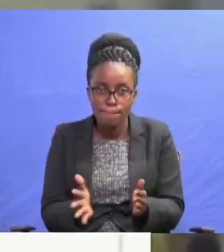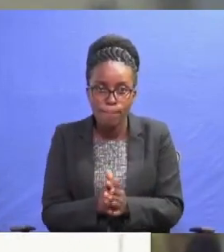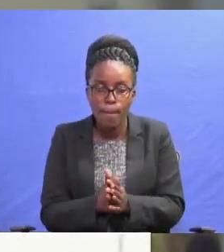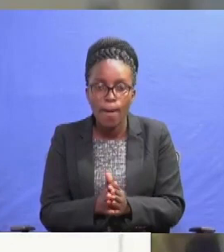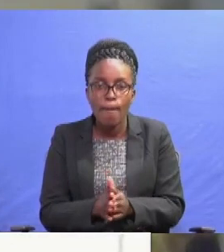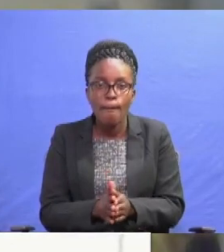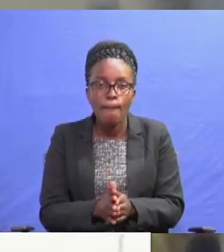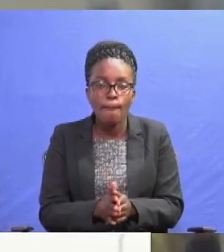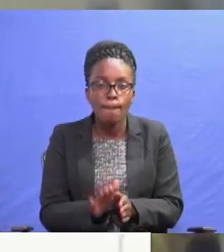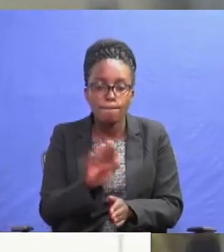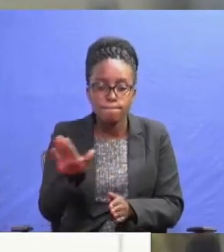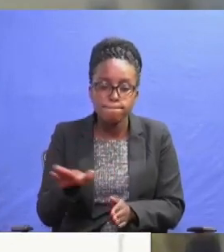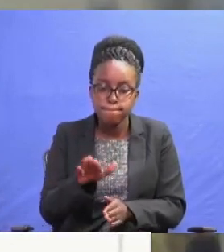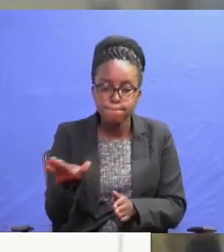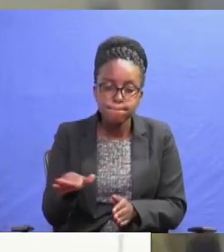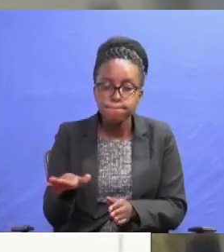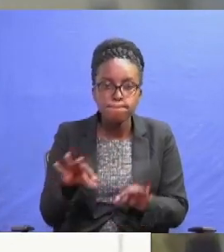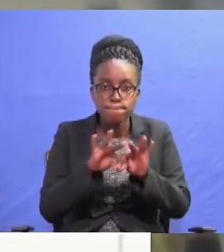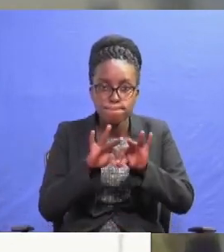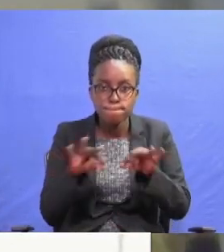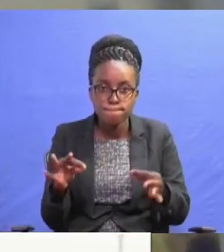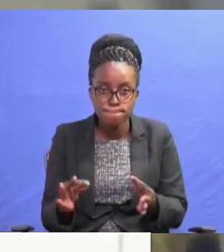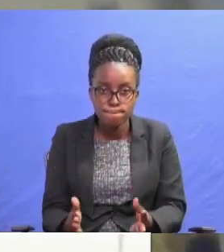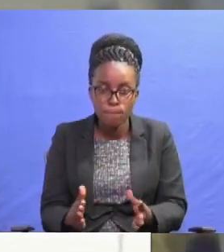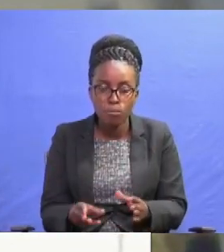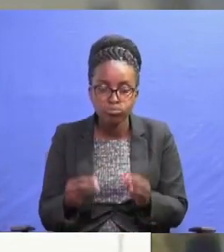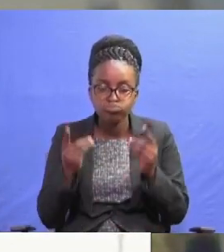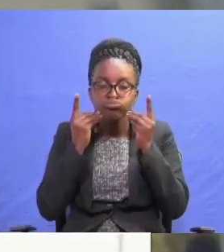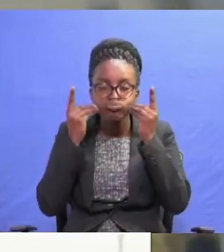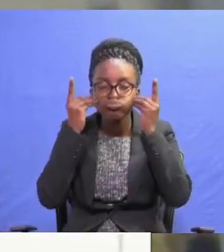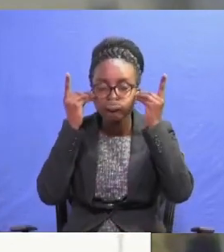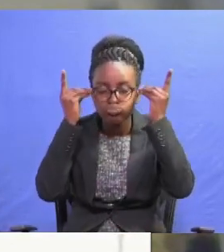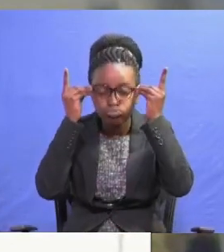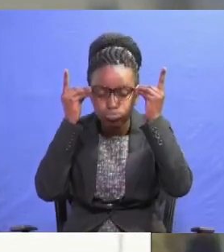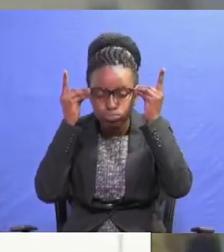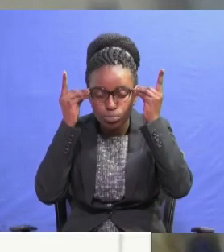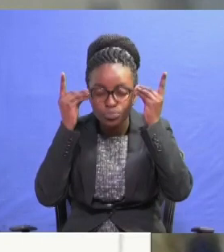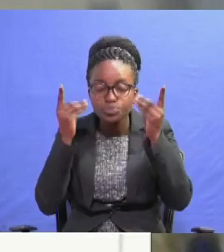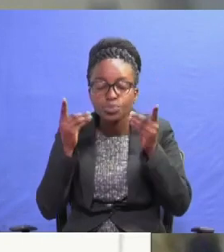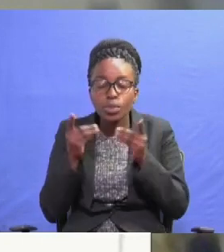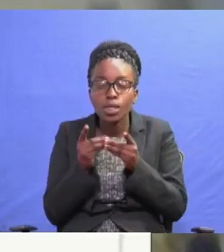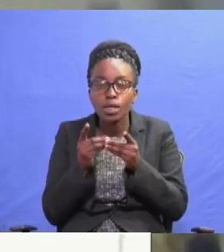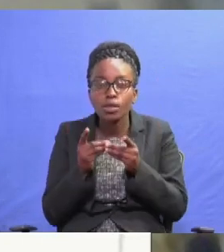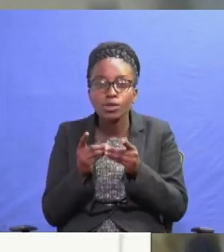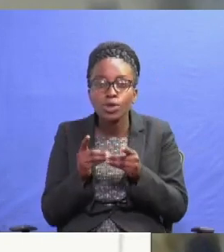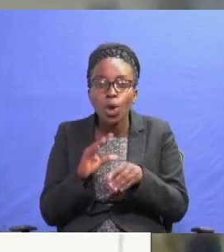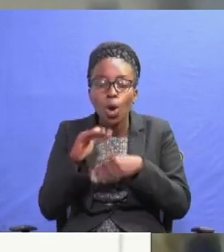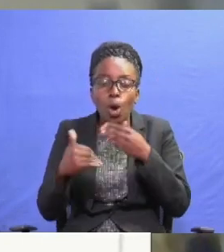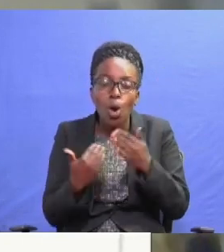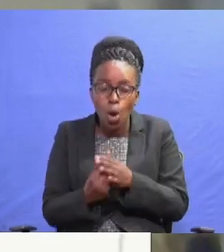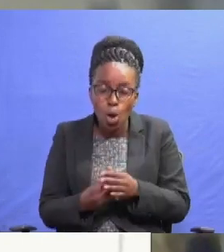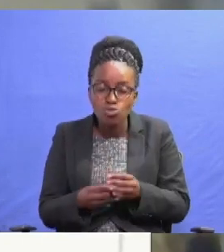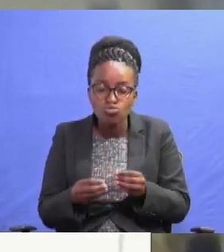even within a flat surface, there will always be depressions, and those depressions usually first fill with the water. The water runs to the